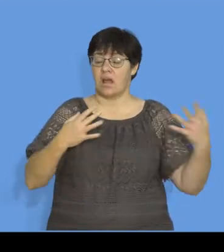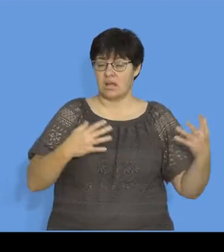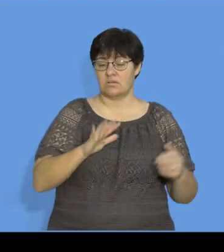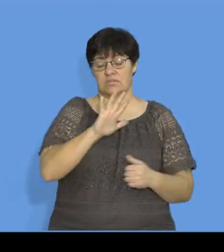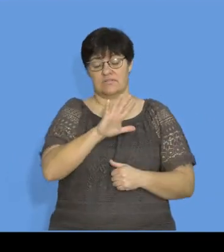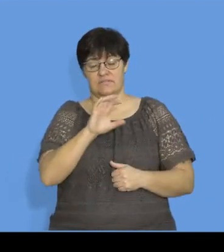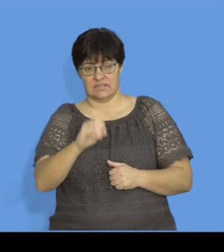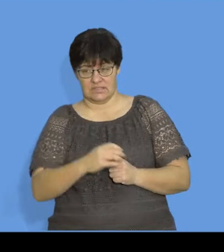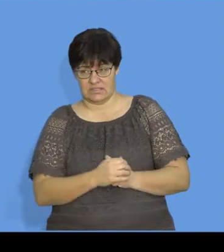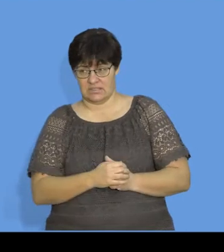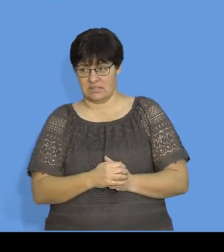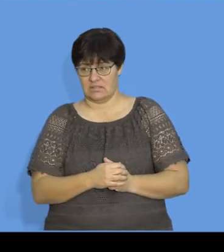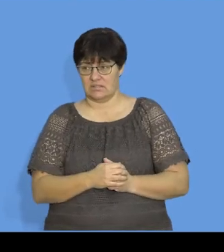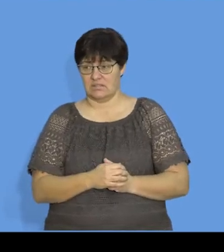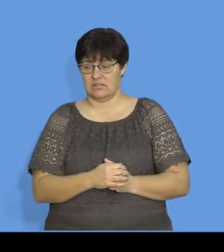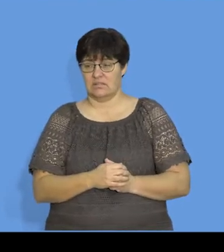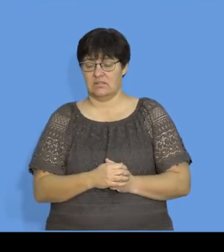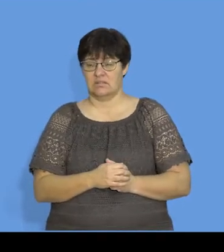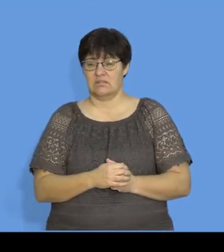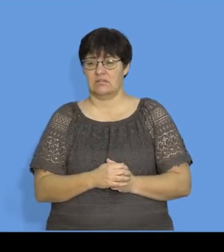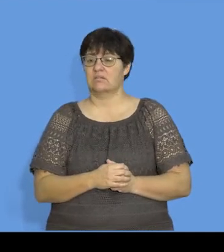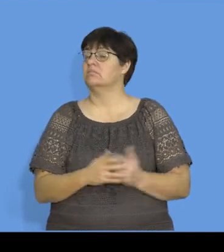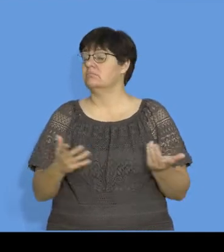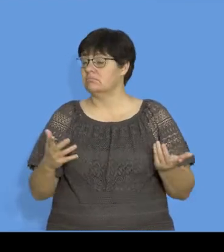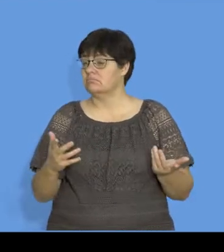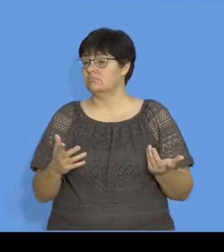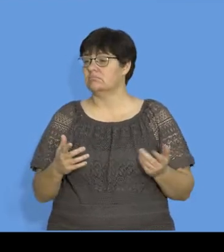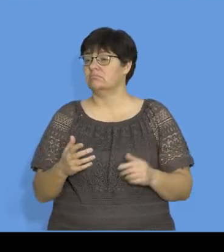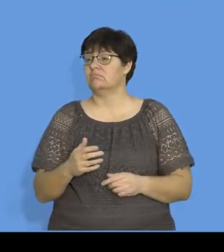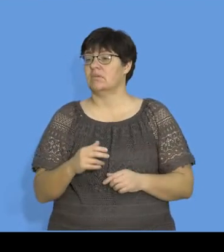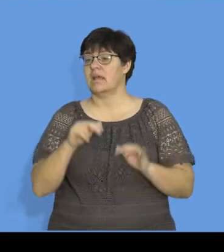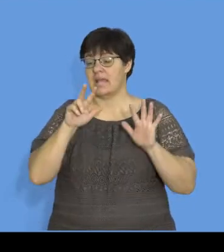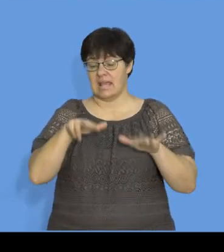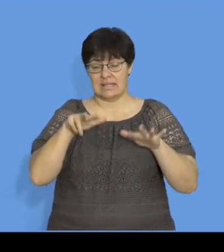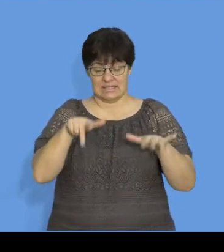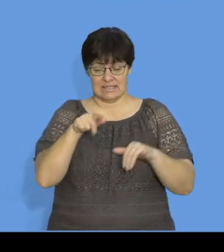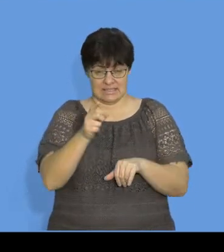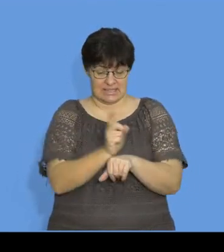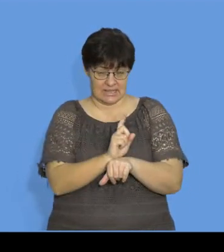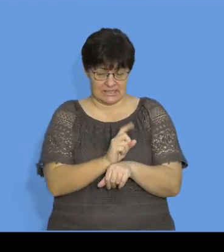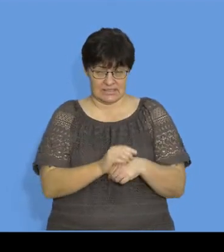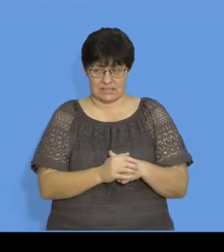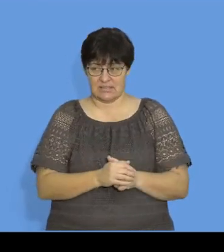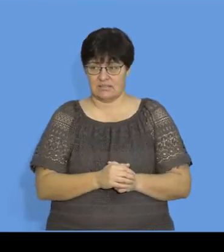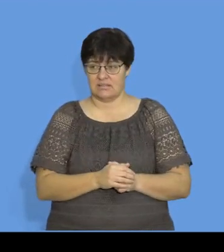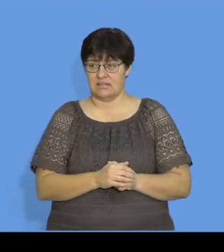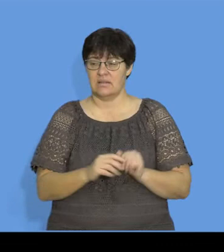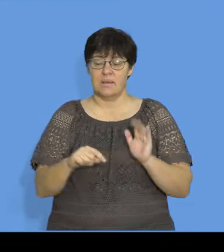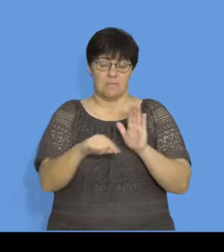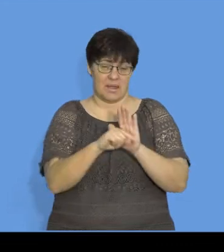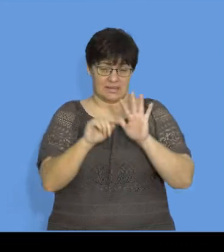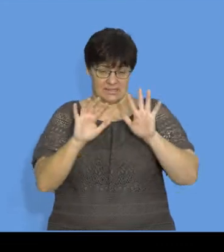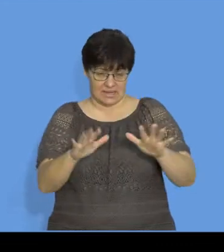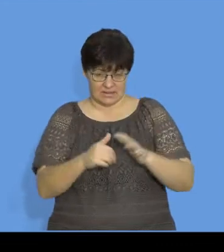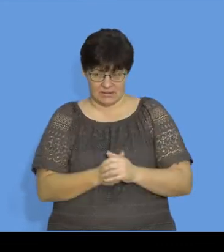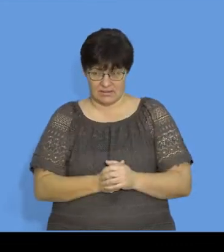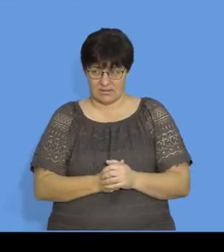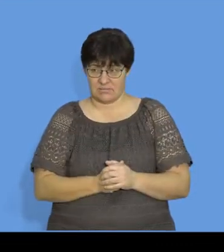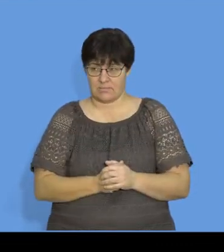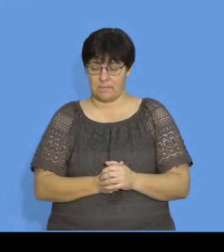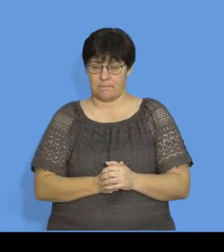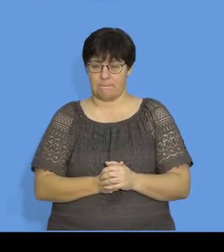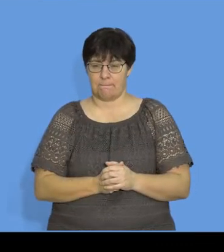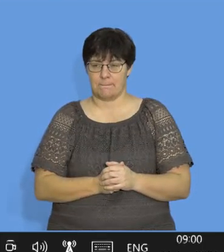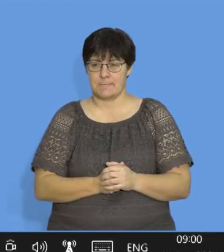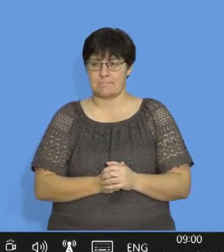was 50, and it's going to be 18, because it's 18 seconds minus 10. All right,